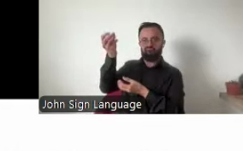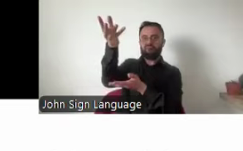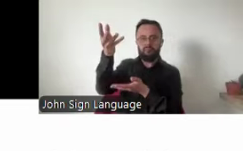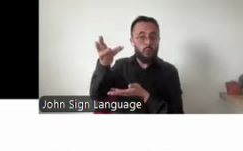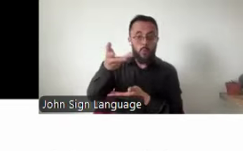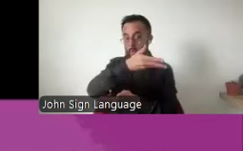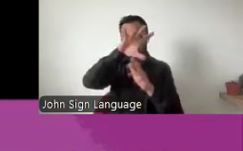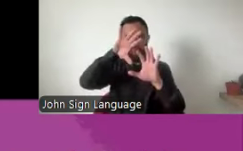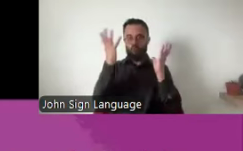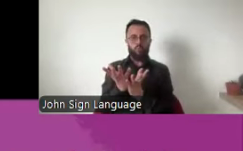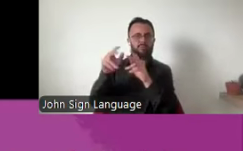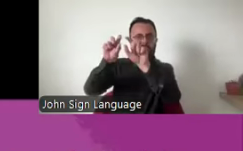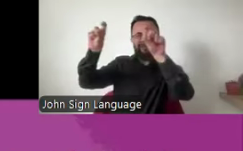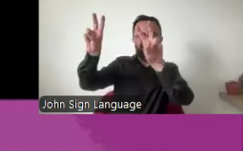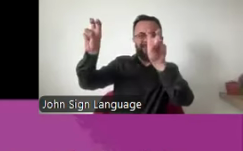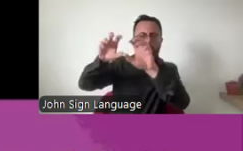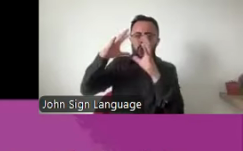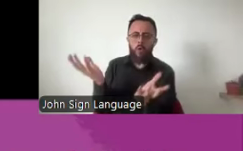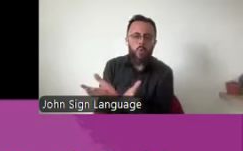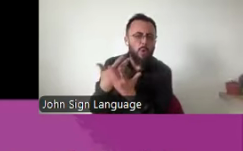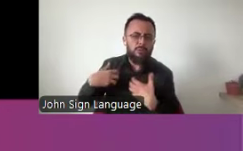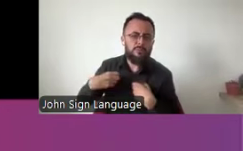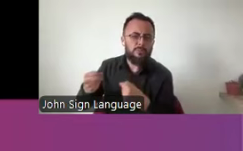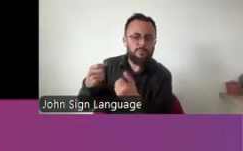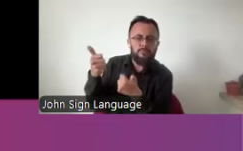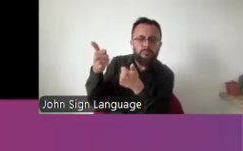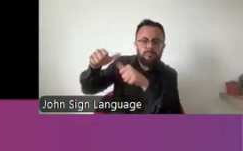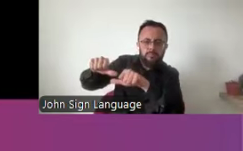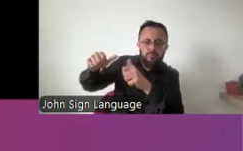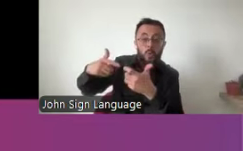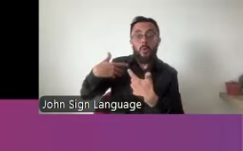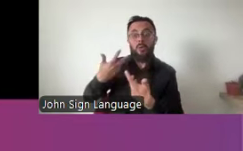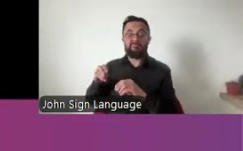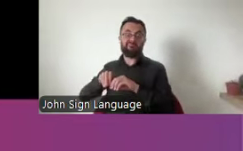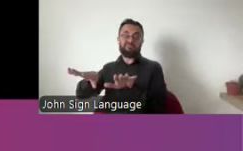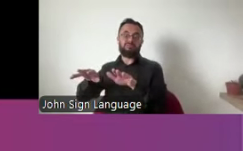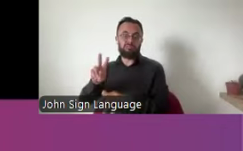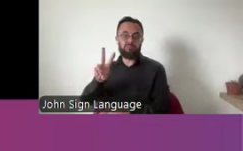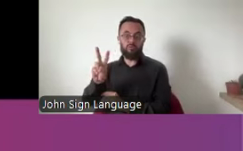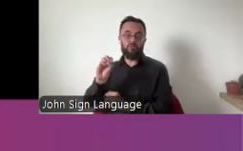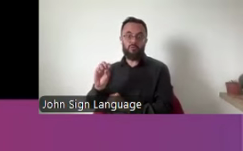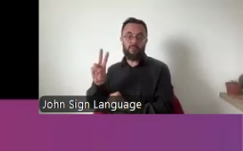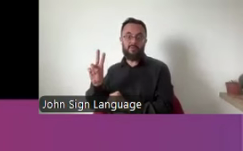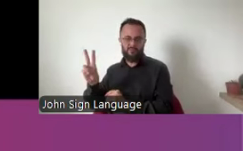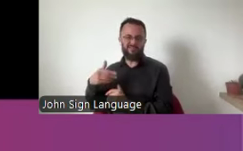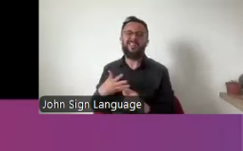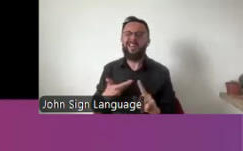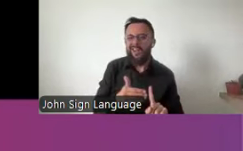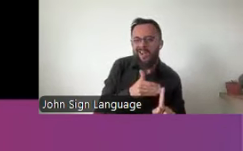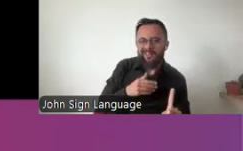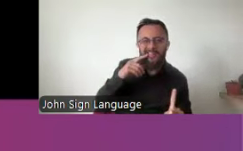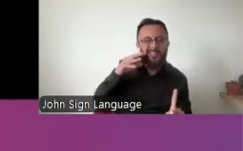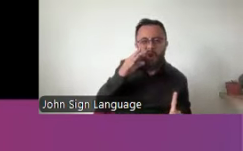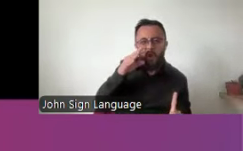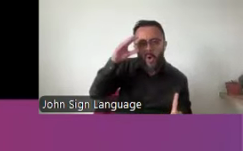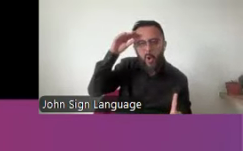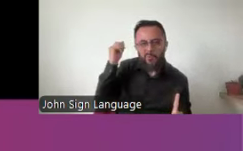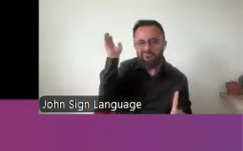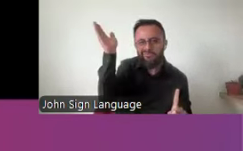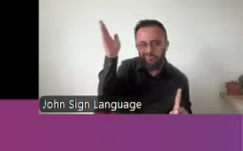information about. So I'm not going to spend too much information, but this was very much